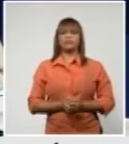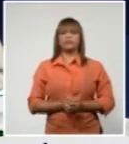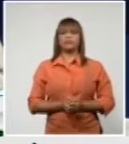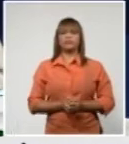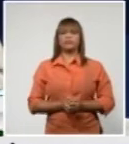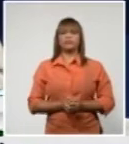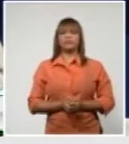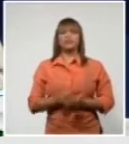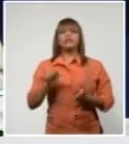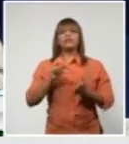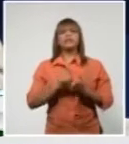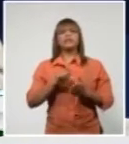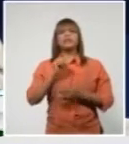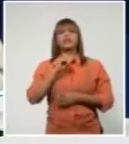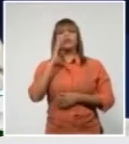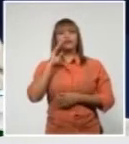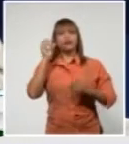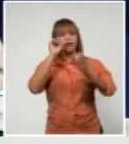Center,